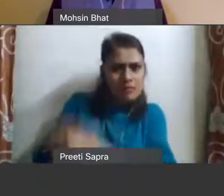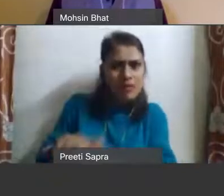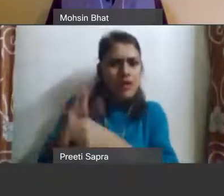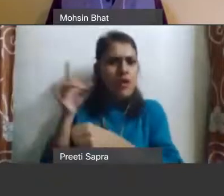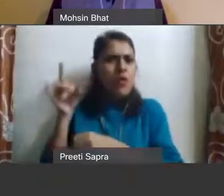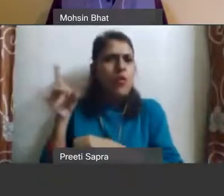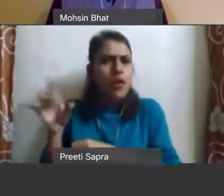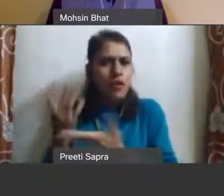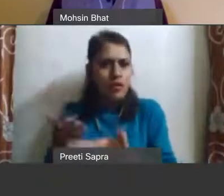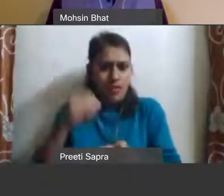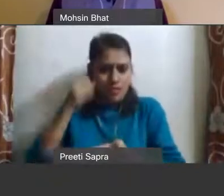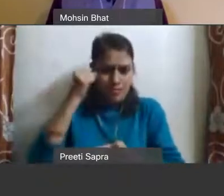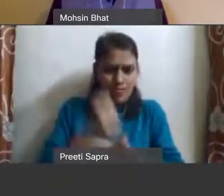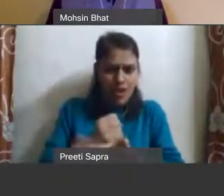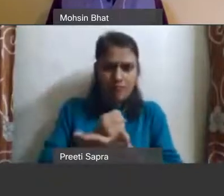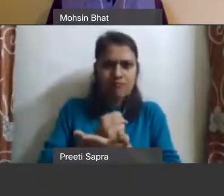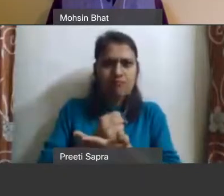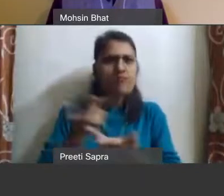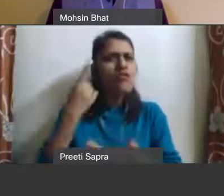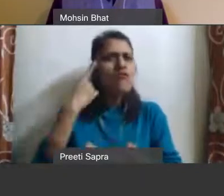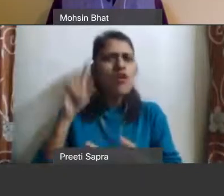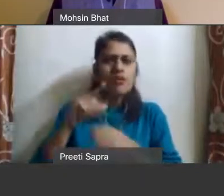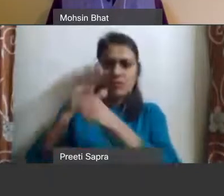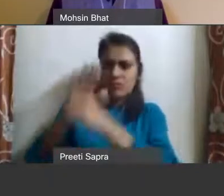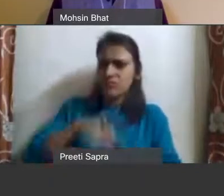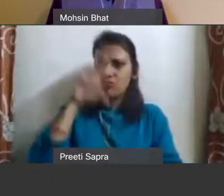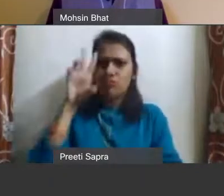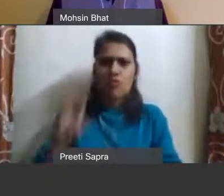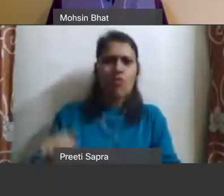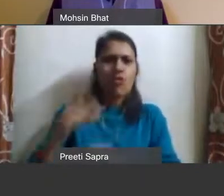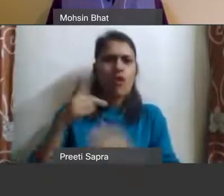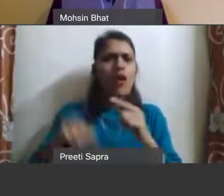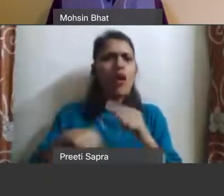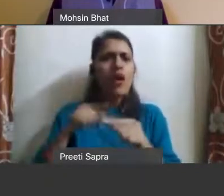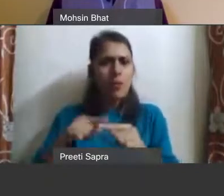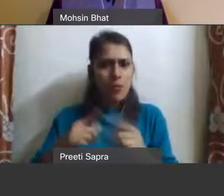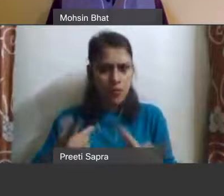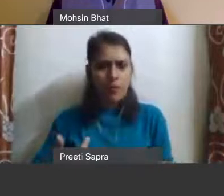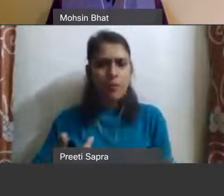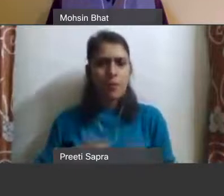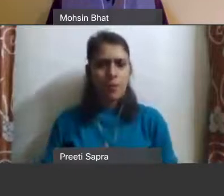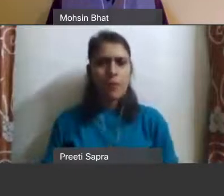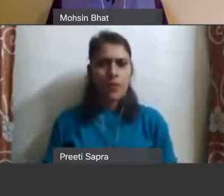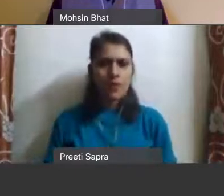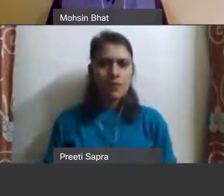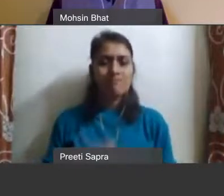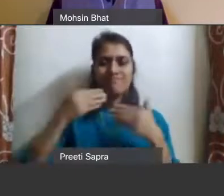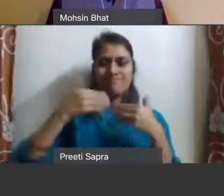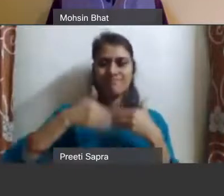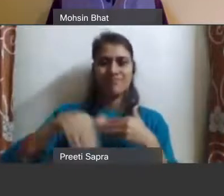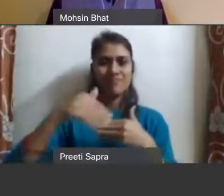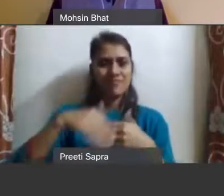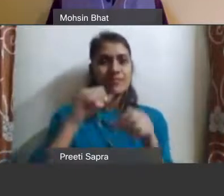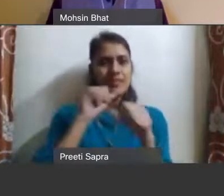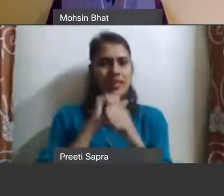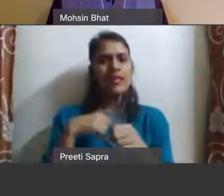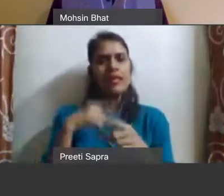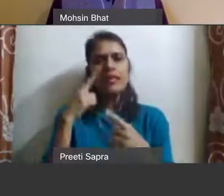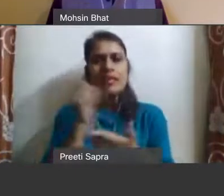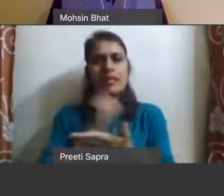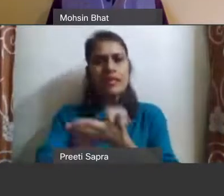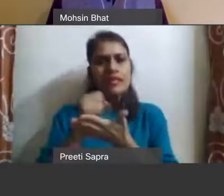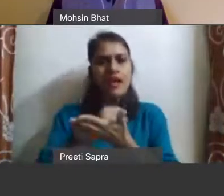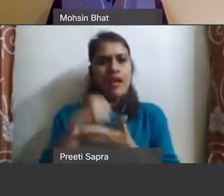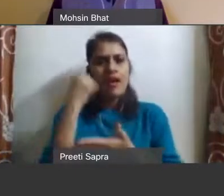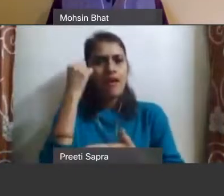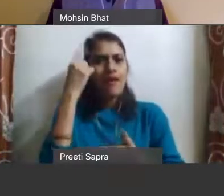means for the right against discrimination in our country. And as we go forward with trying to understand this